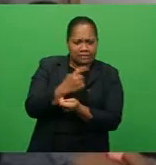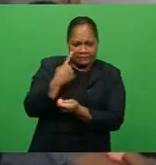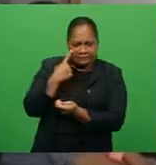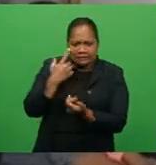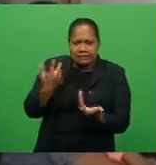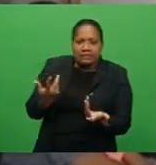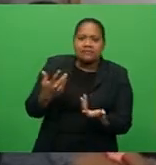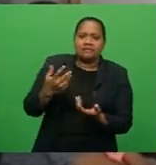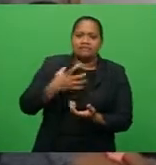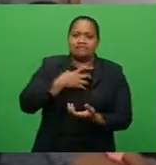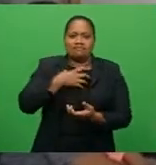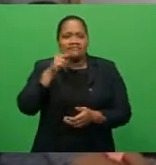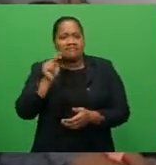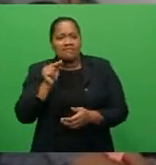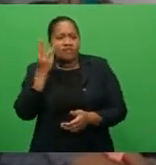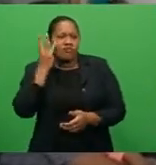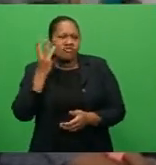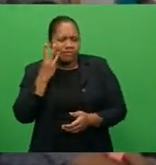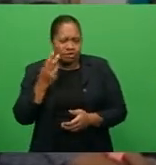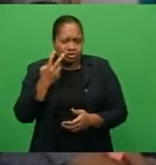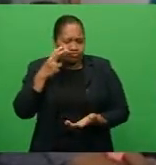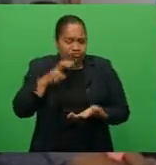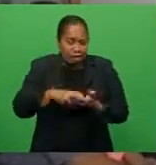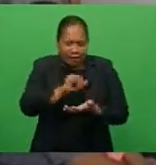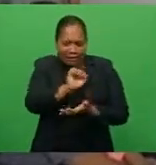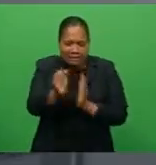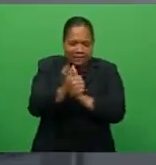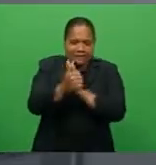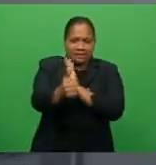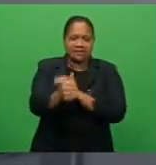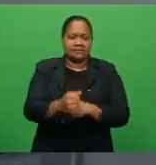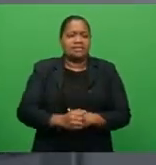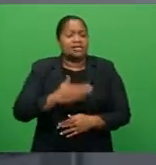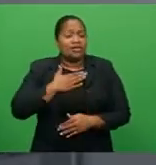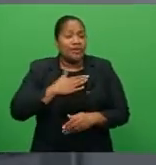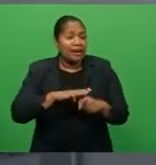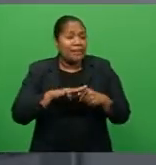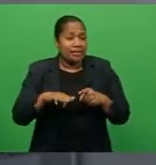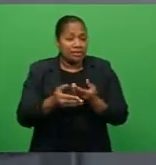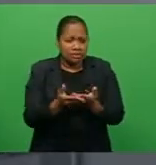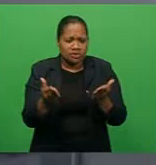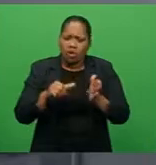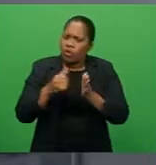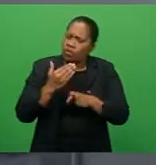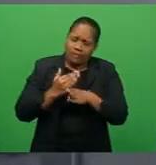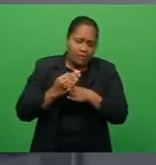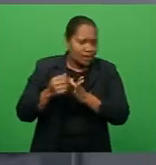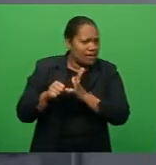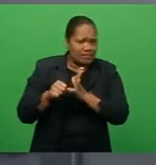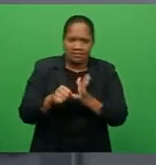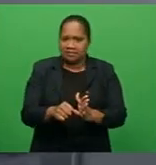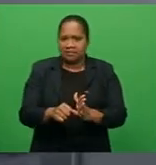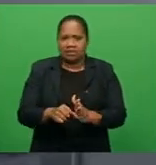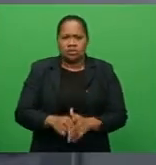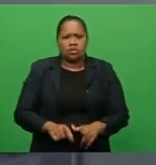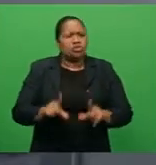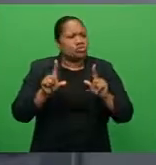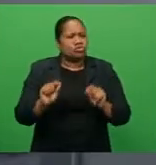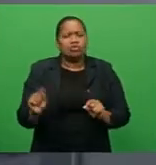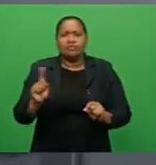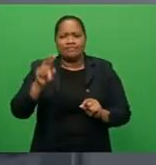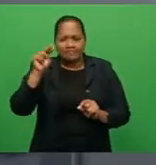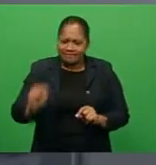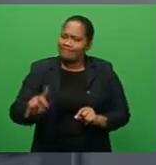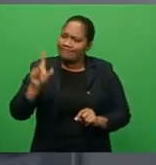to recognize their skills and build upon it. My message to you is just work hard, do what needs to be done. If